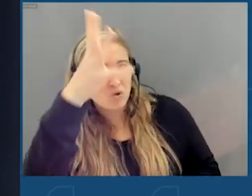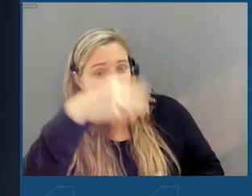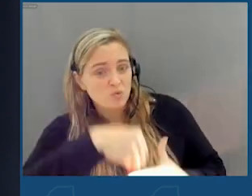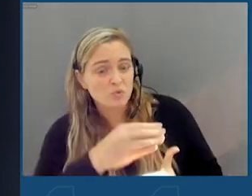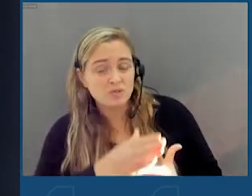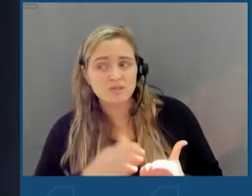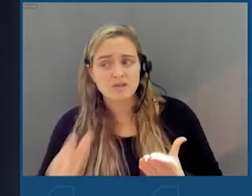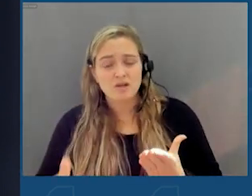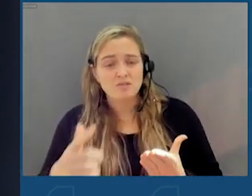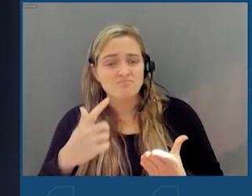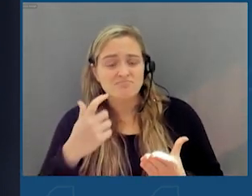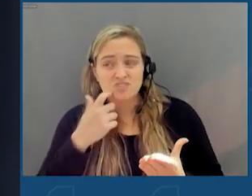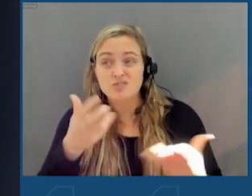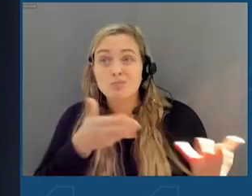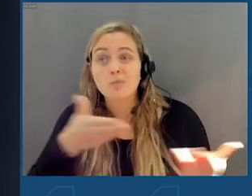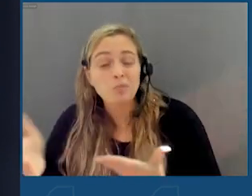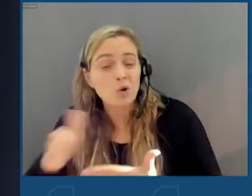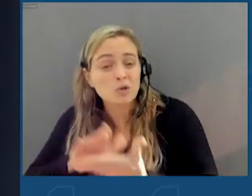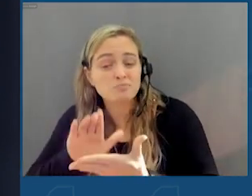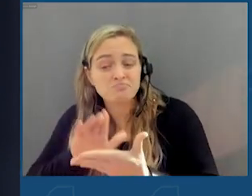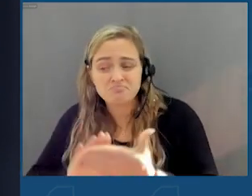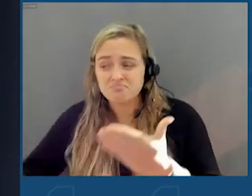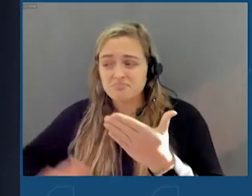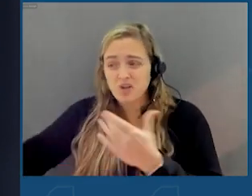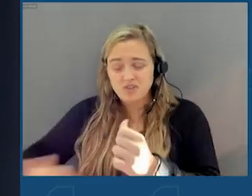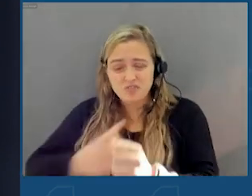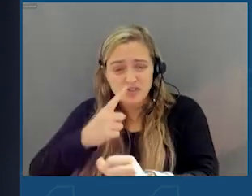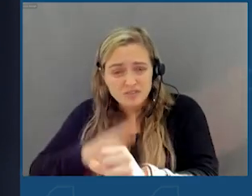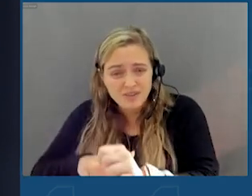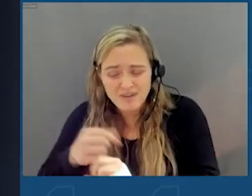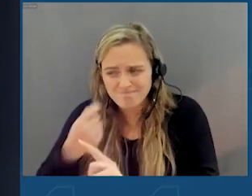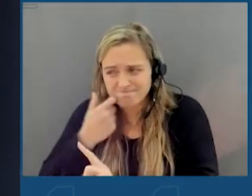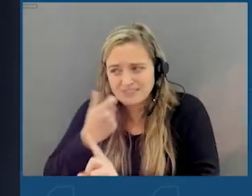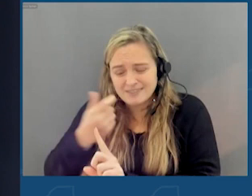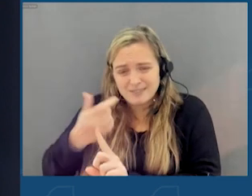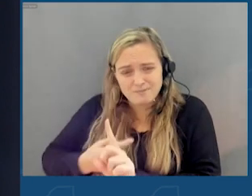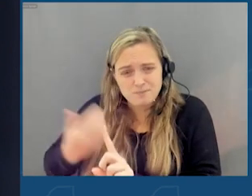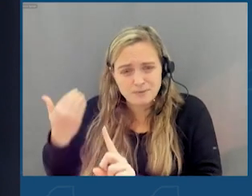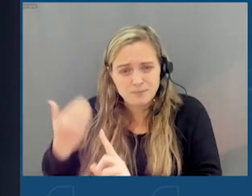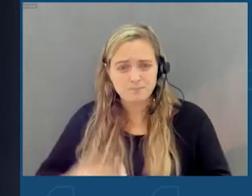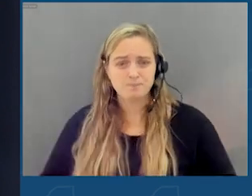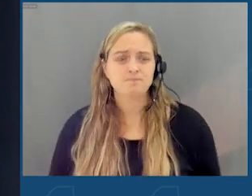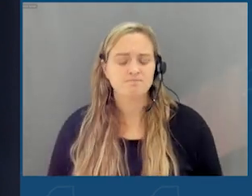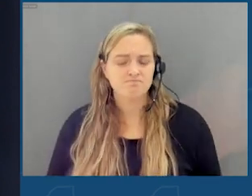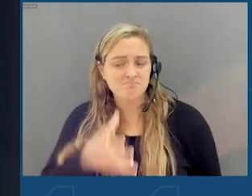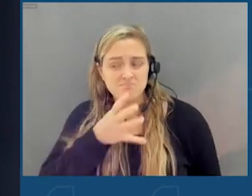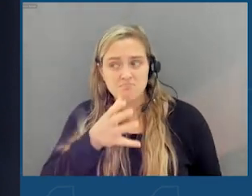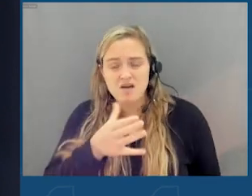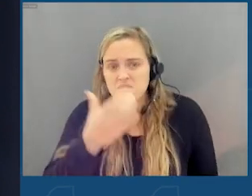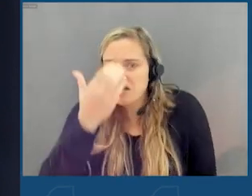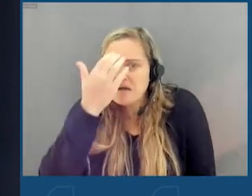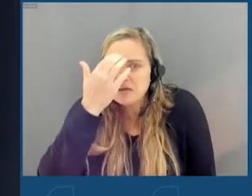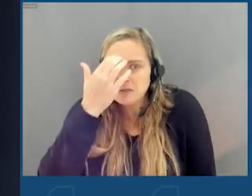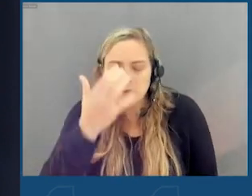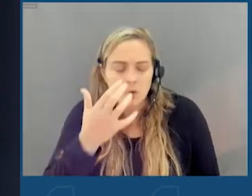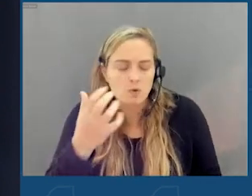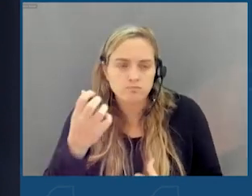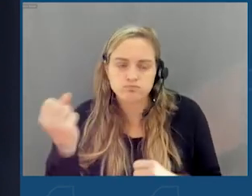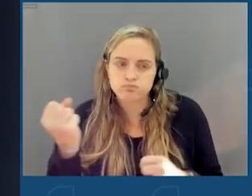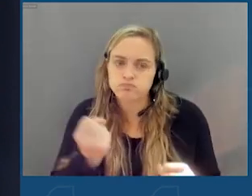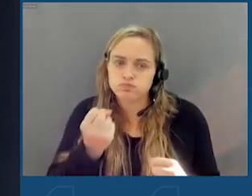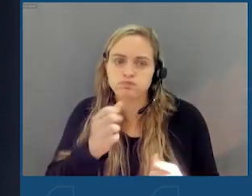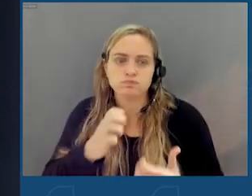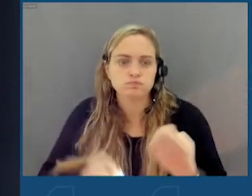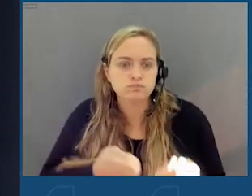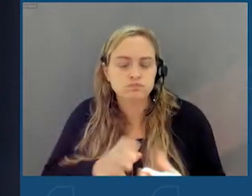just dropped their children off for the first time a few months ago. As a mom, I'm well aware of those very powerful emotions when it comes